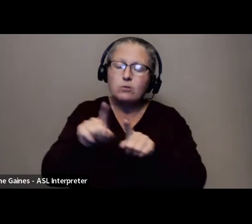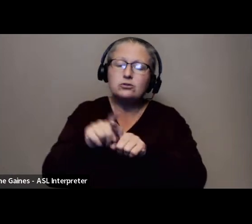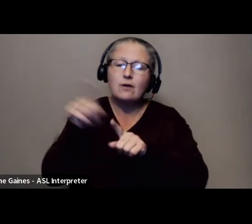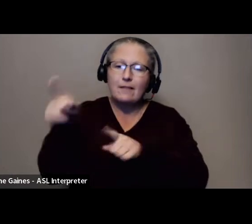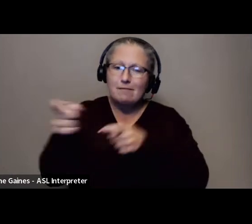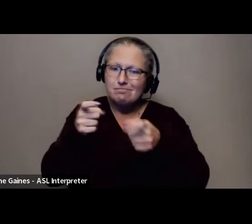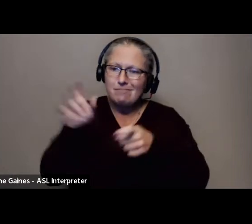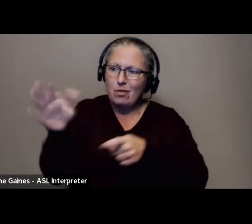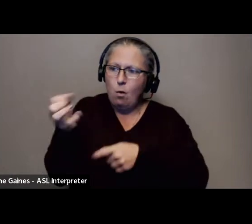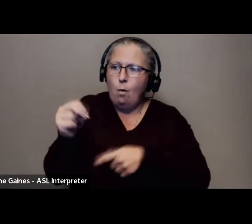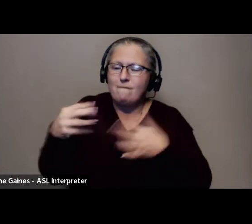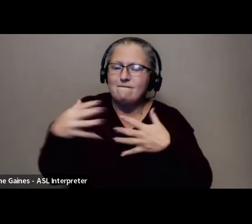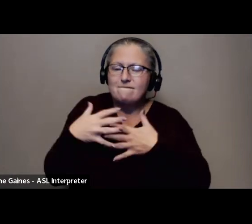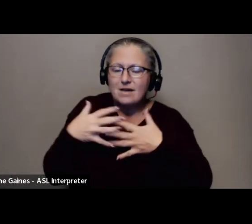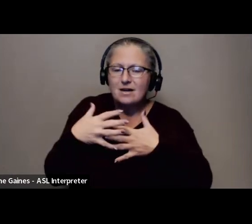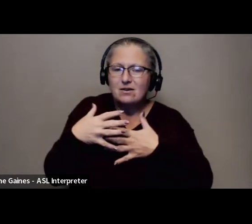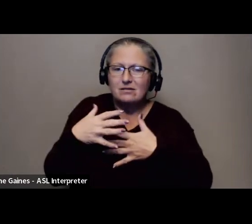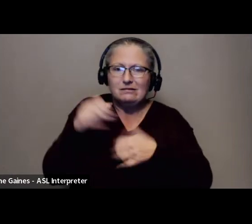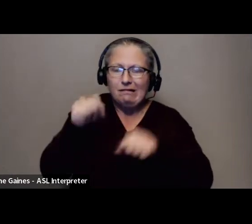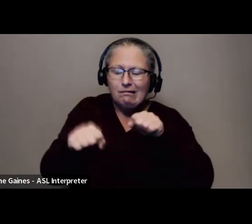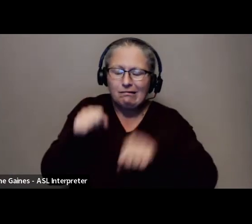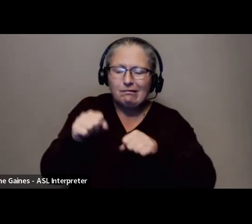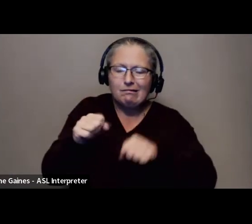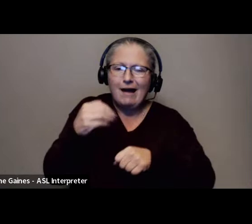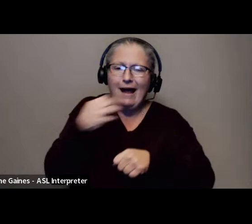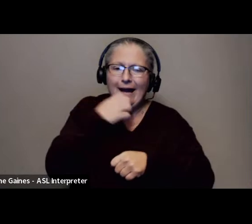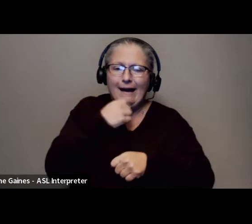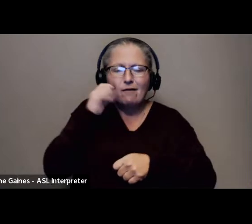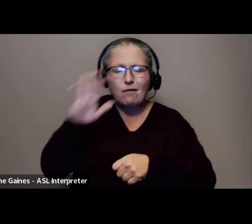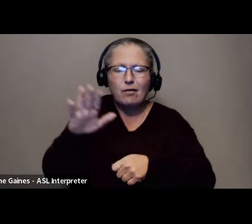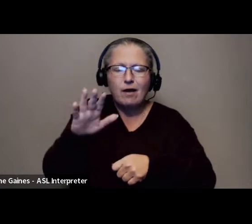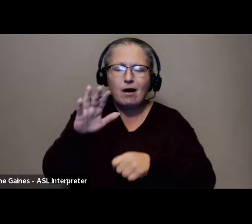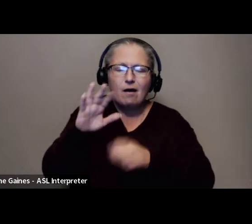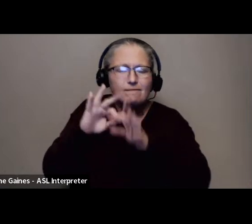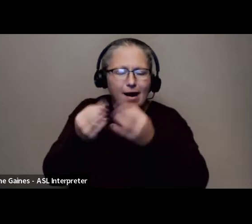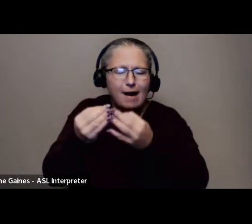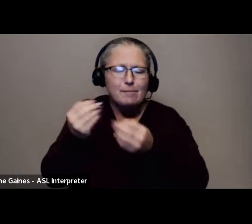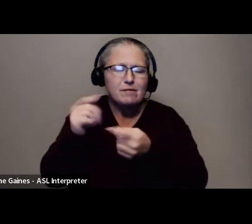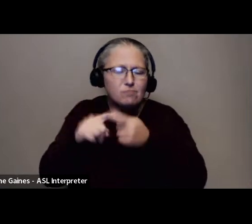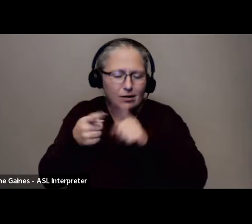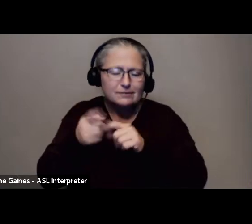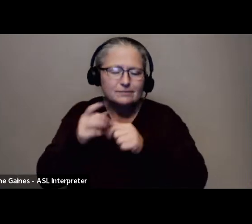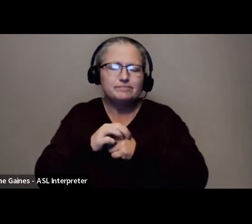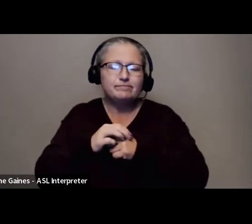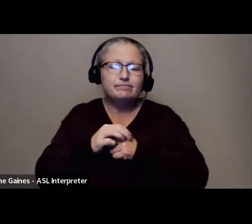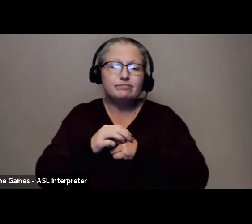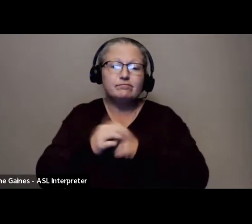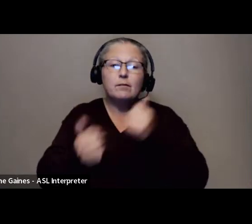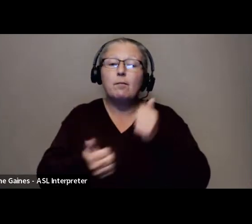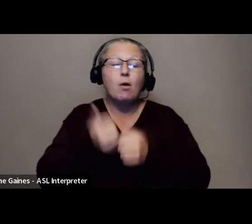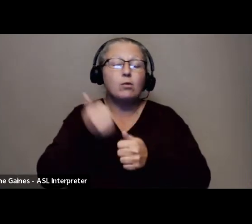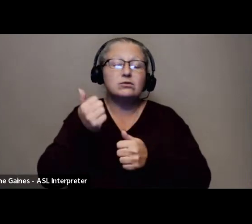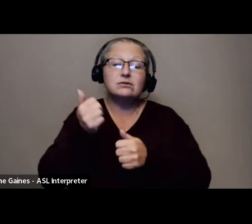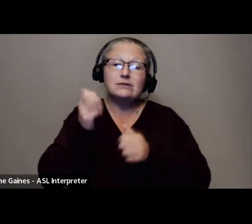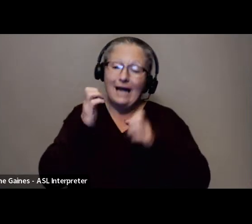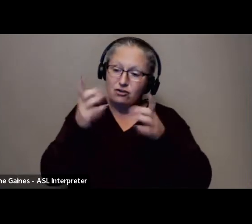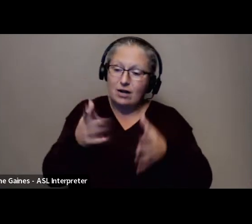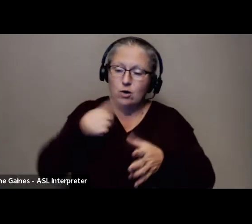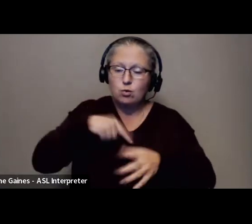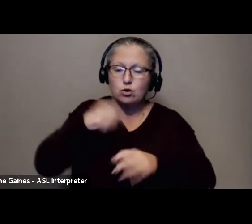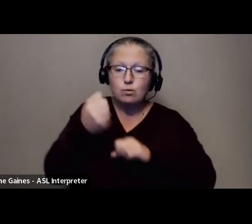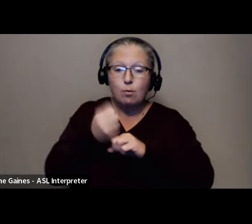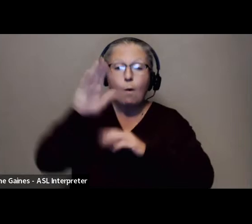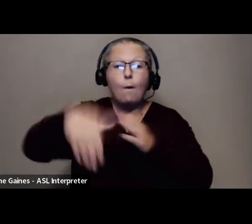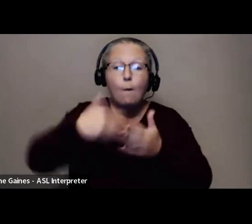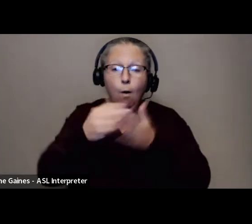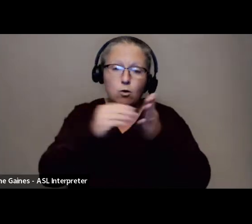they manage their own fears, uncertainty, and care for their loved ones. Most of all, as educators, we support all